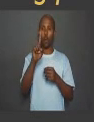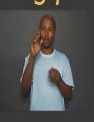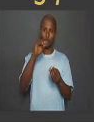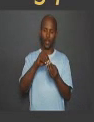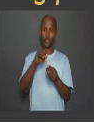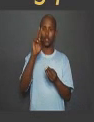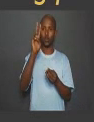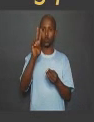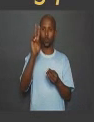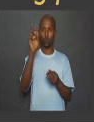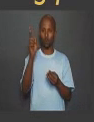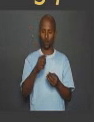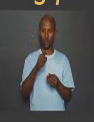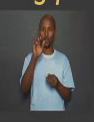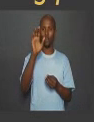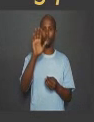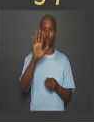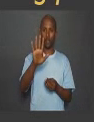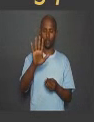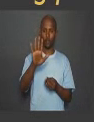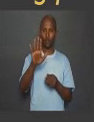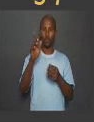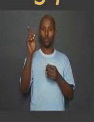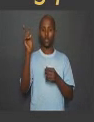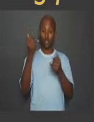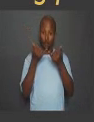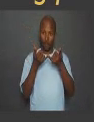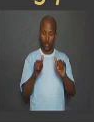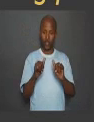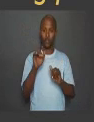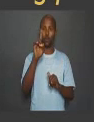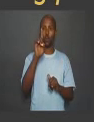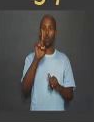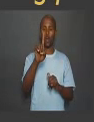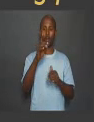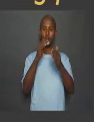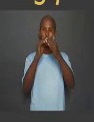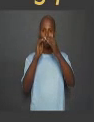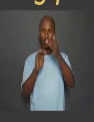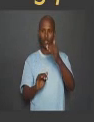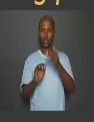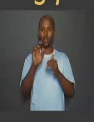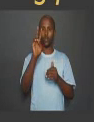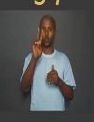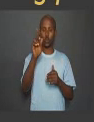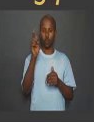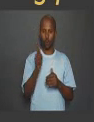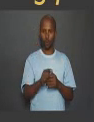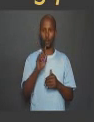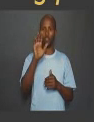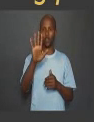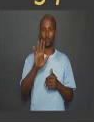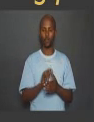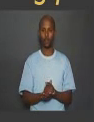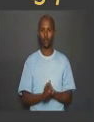plus 2 over 5 divided by 1 minus 2